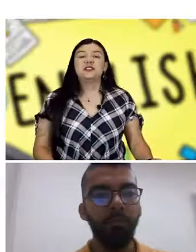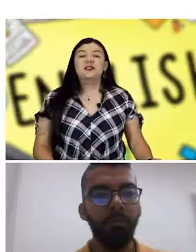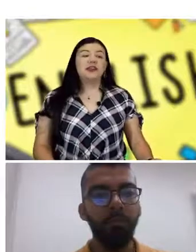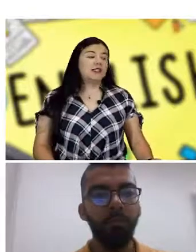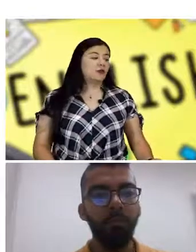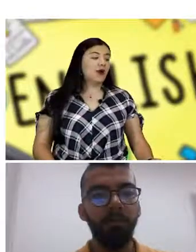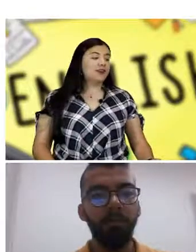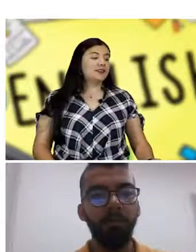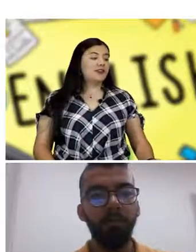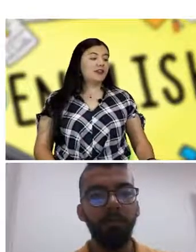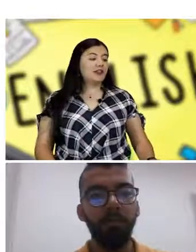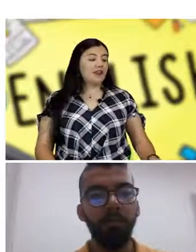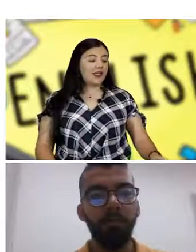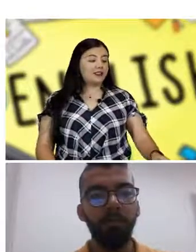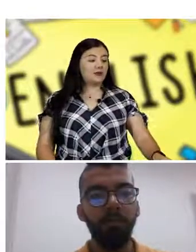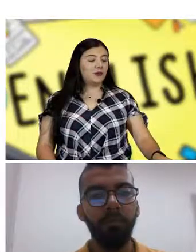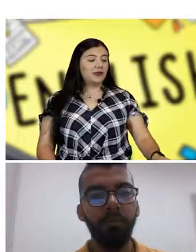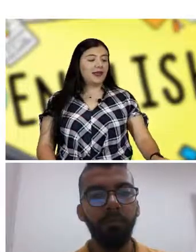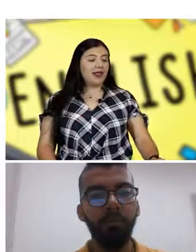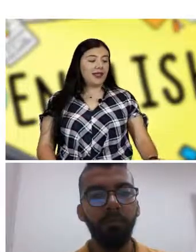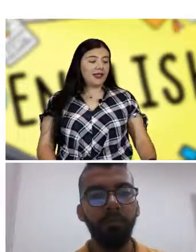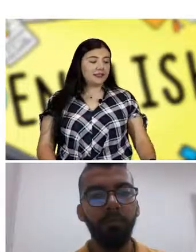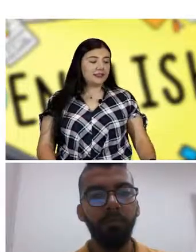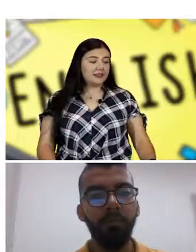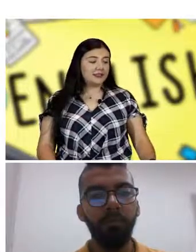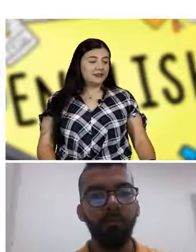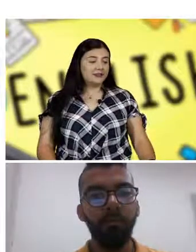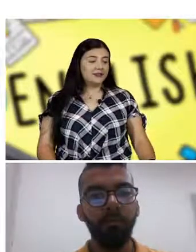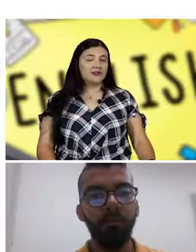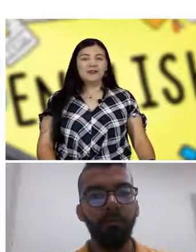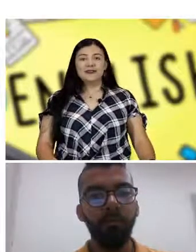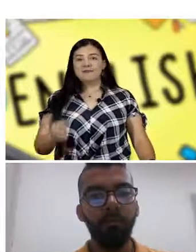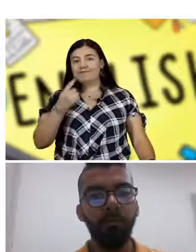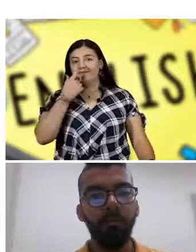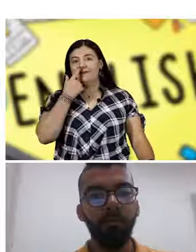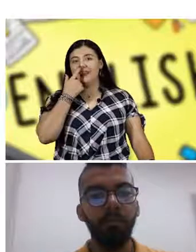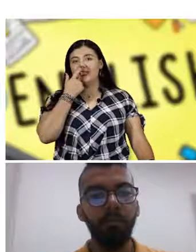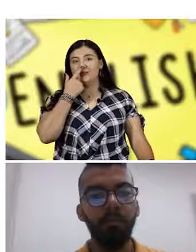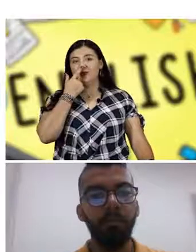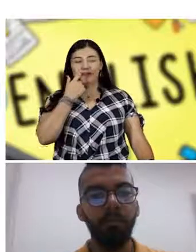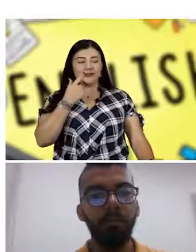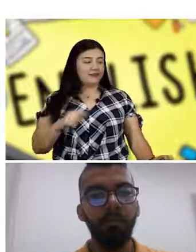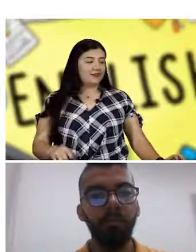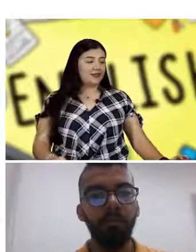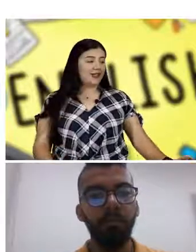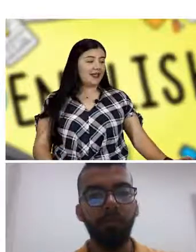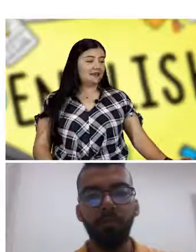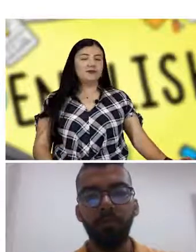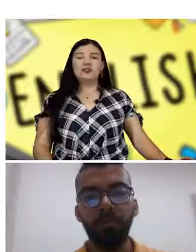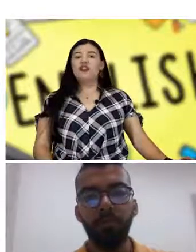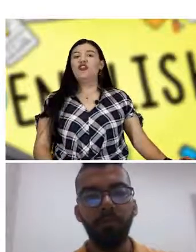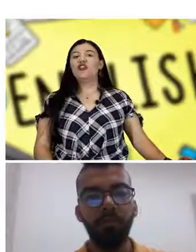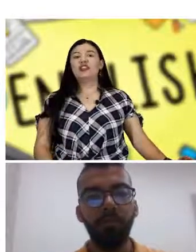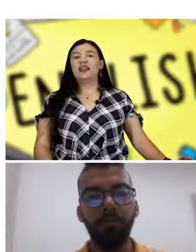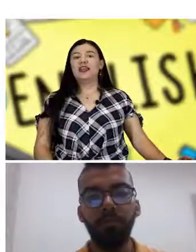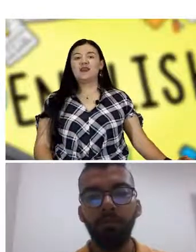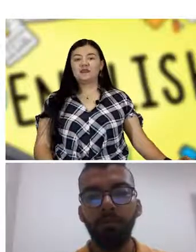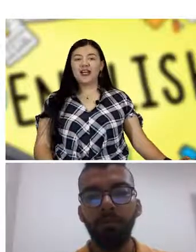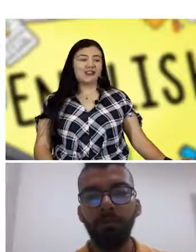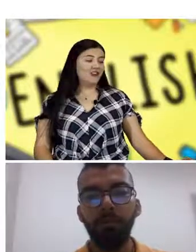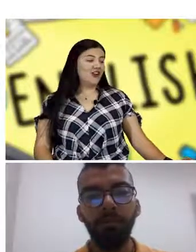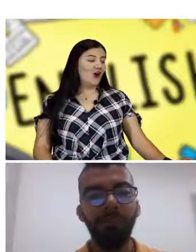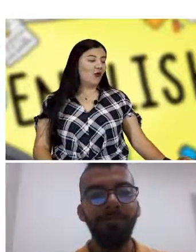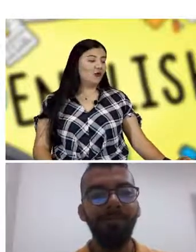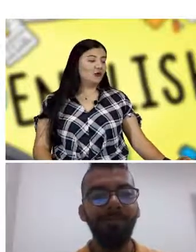Let's continue with the next one. So the next one is this one. Yeah? No